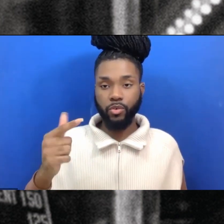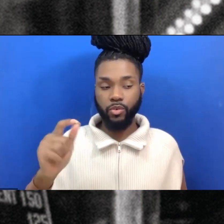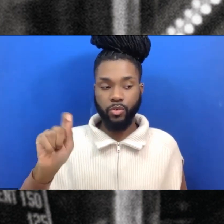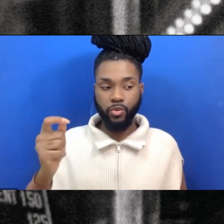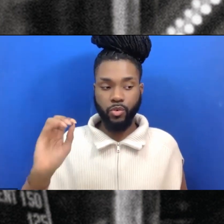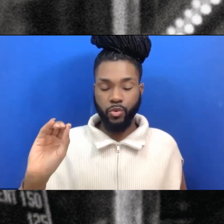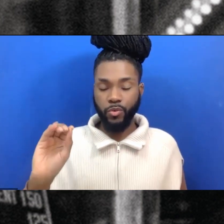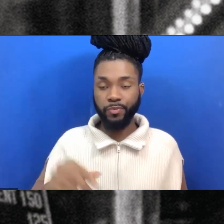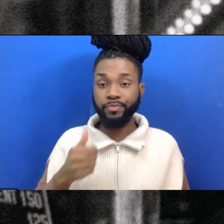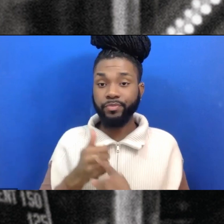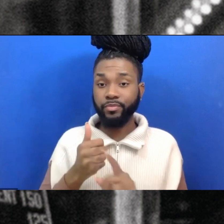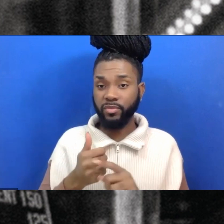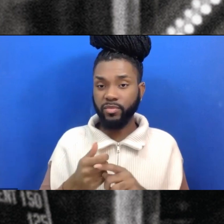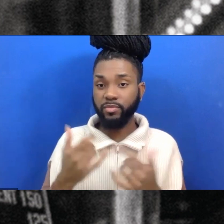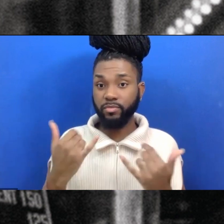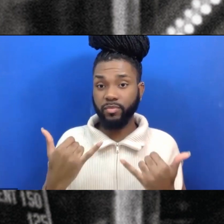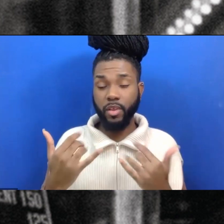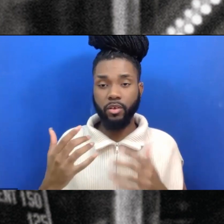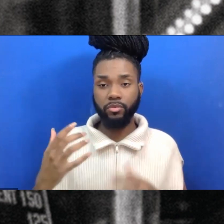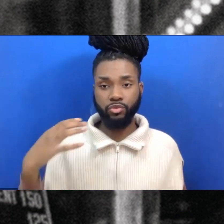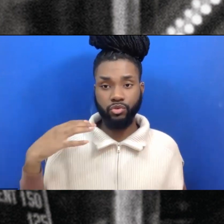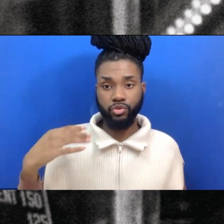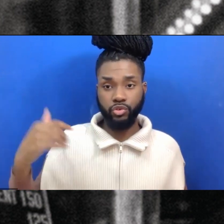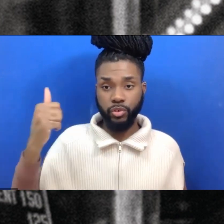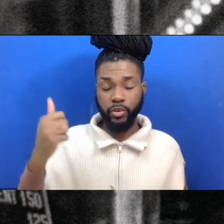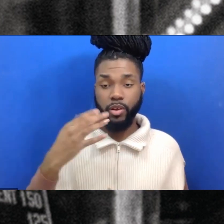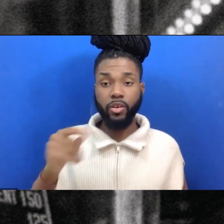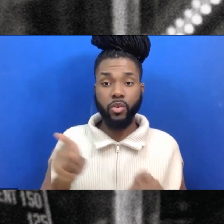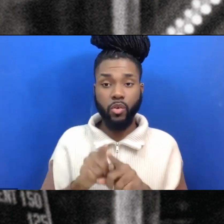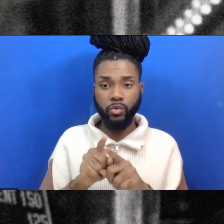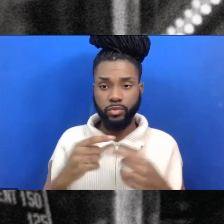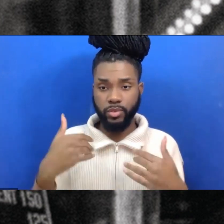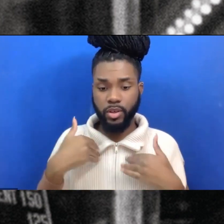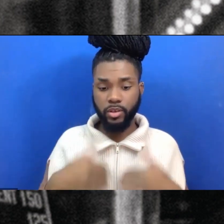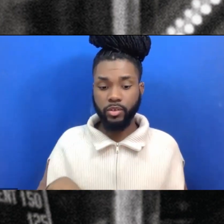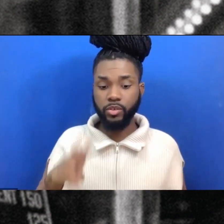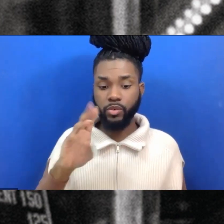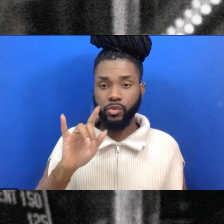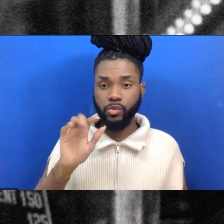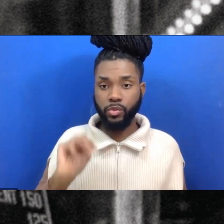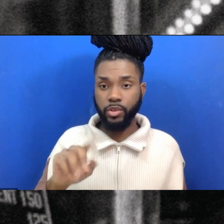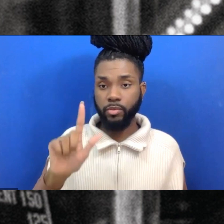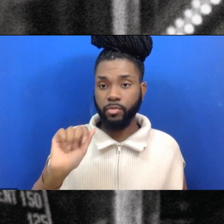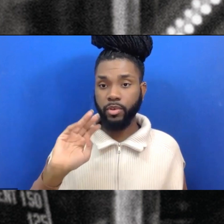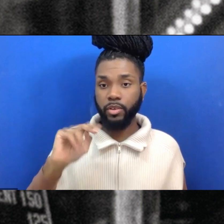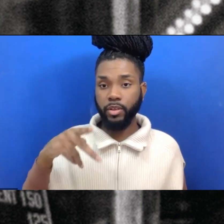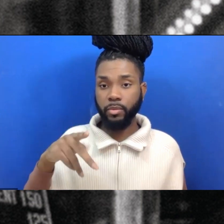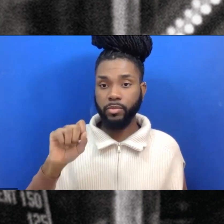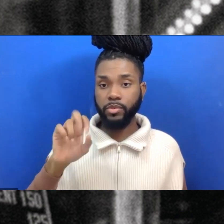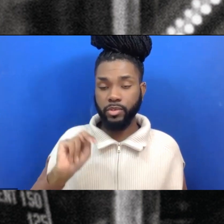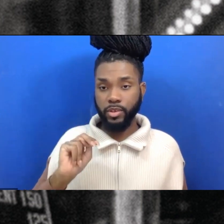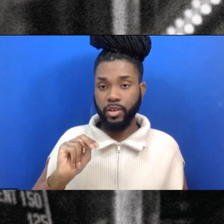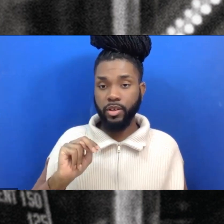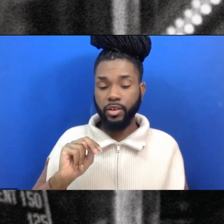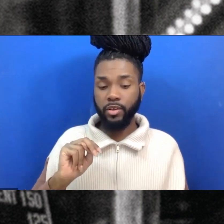who serves as the chair and holds the William Lampson